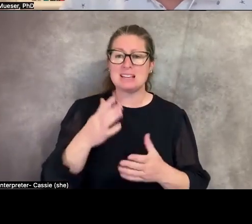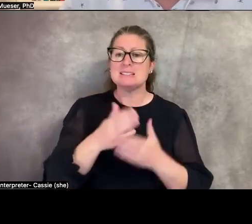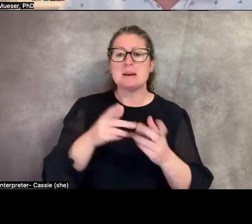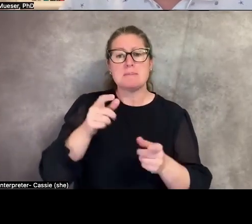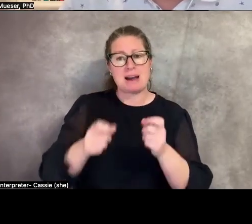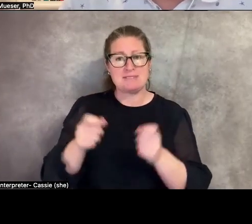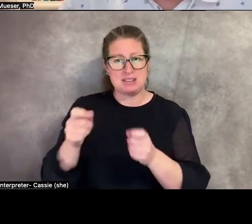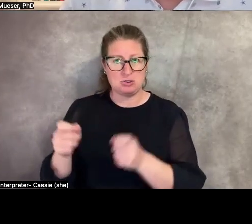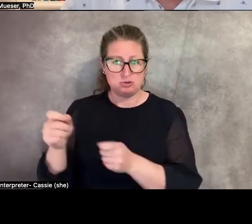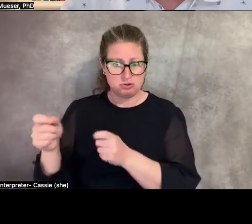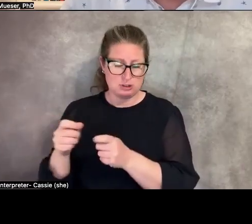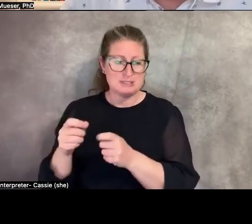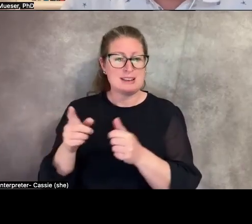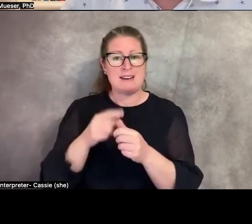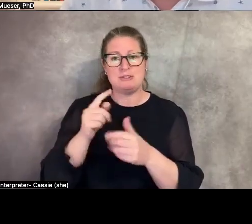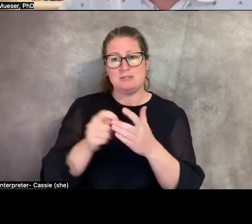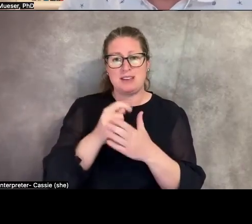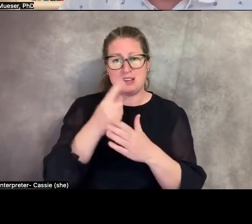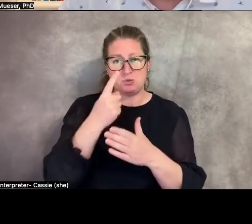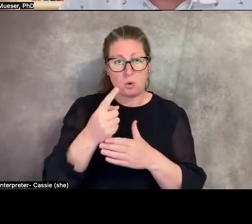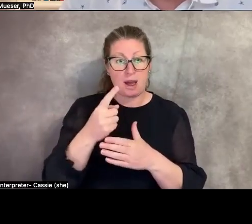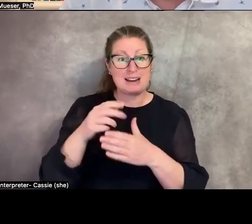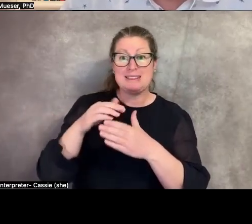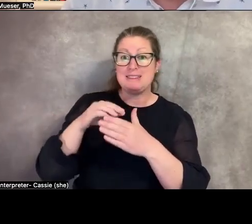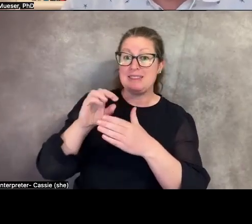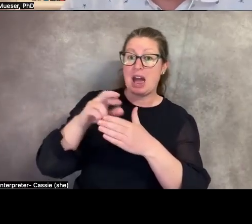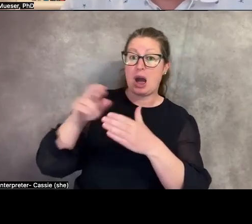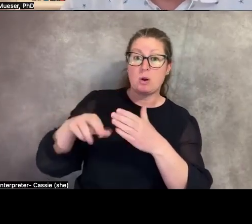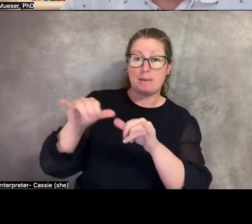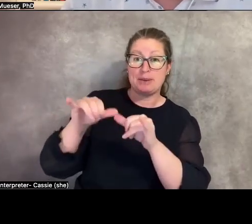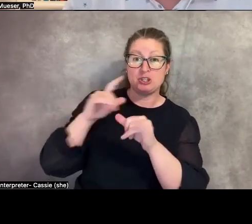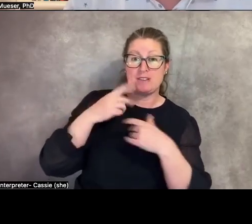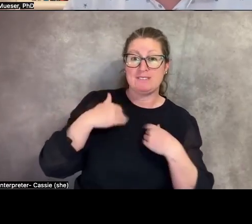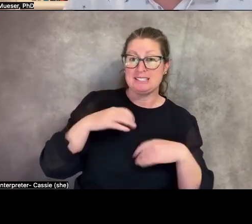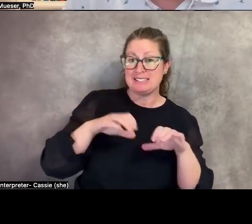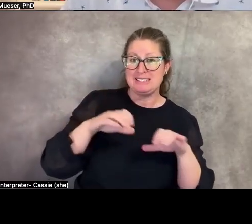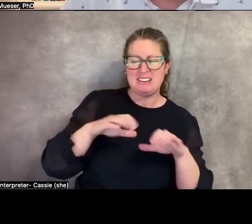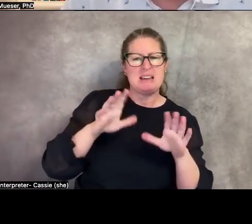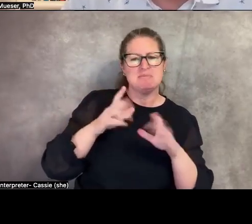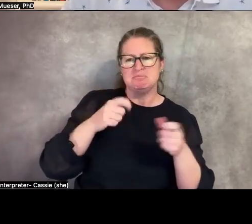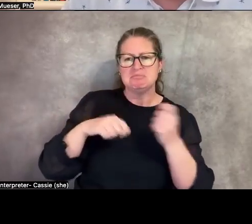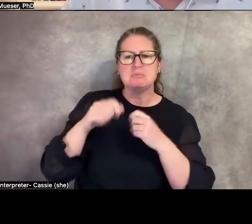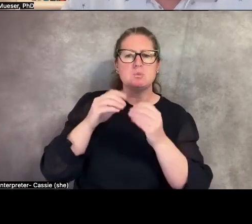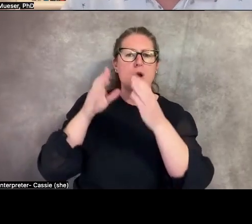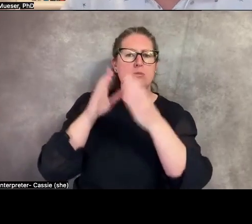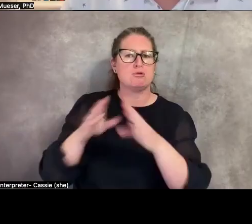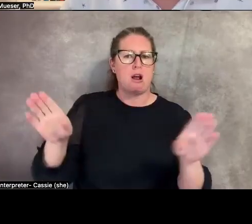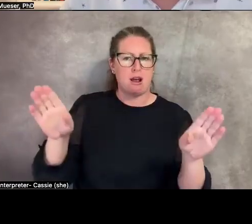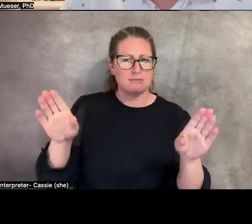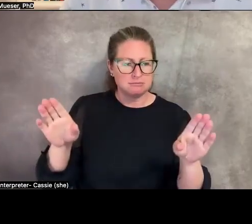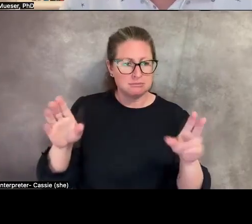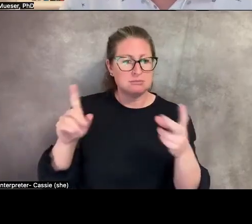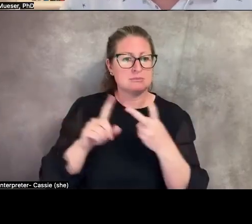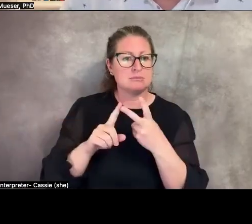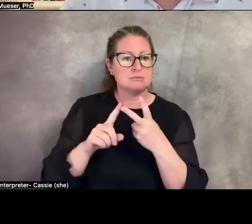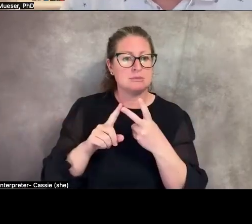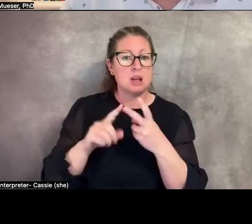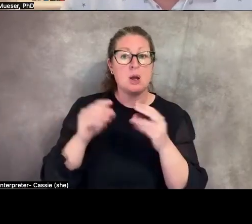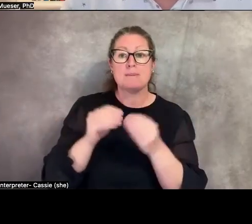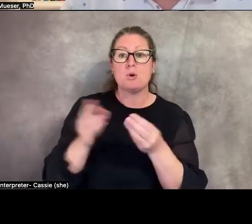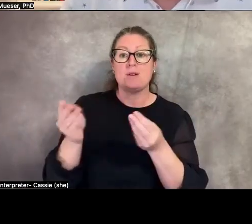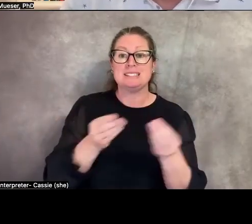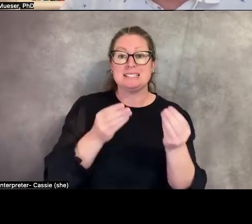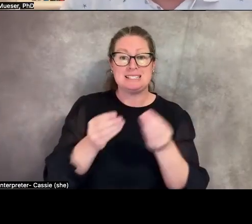trial. We replaced the outcome measure for physical activity to one that could be applied more broadly. We created more